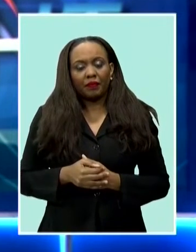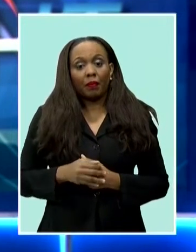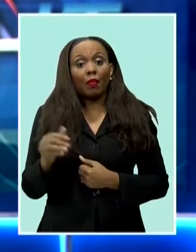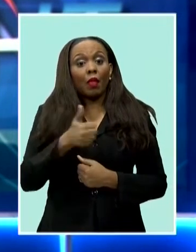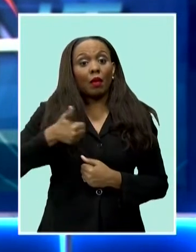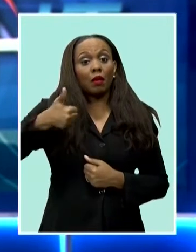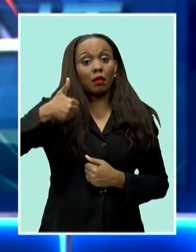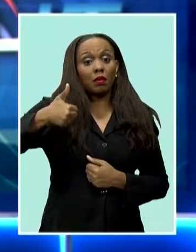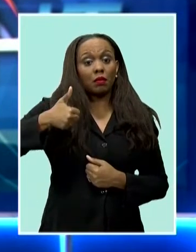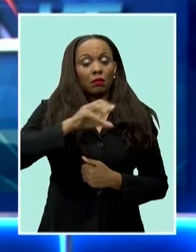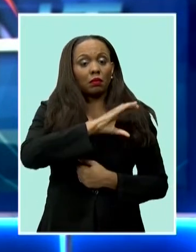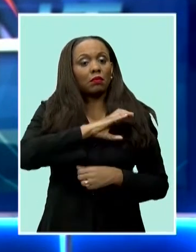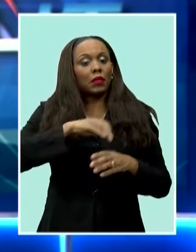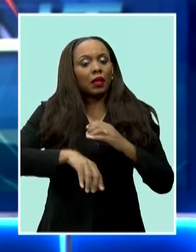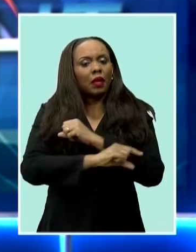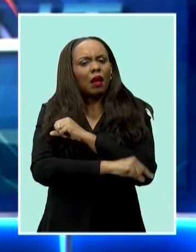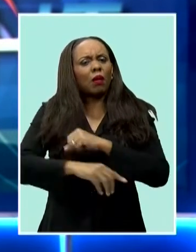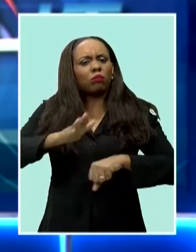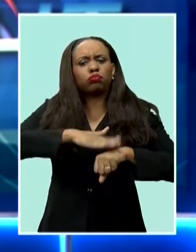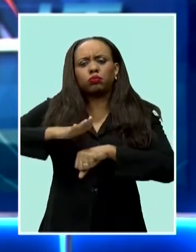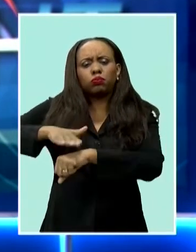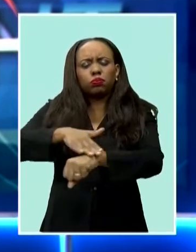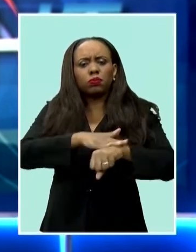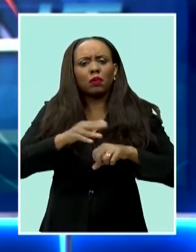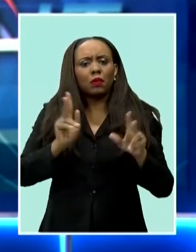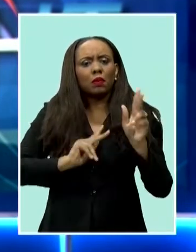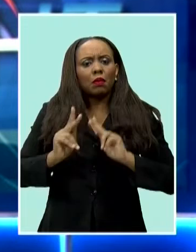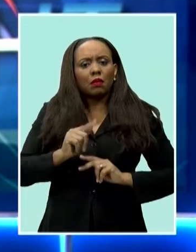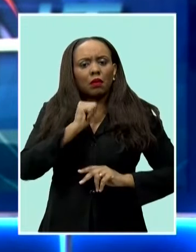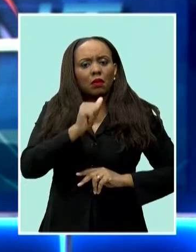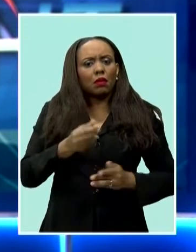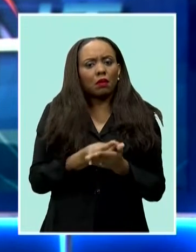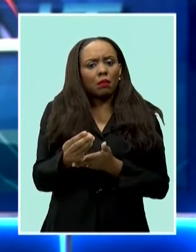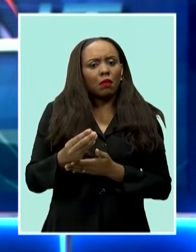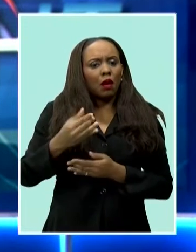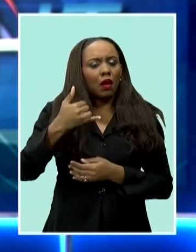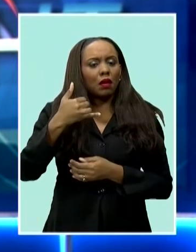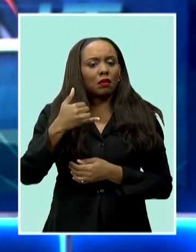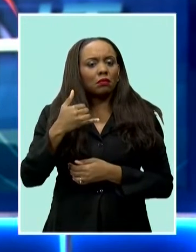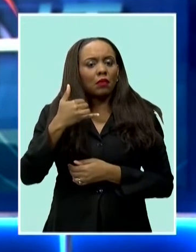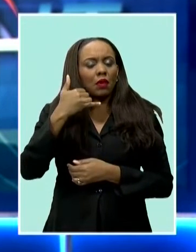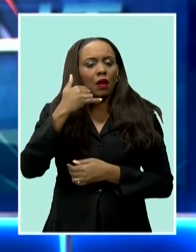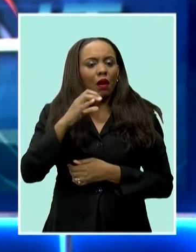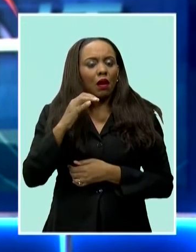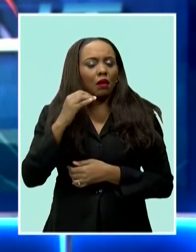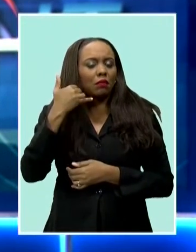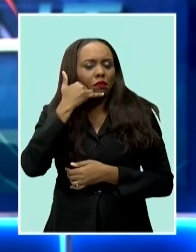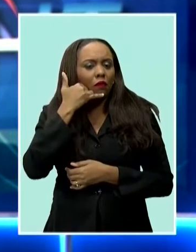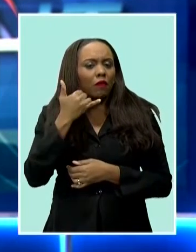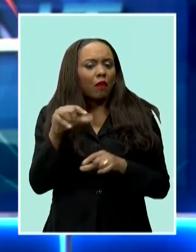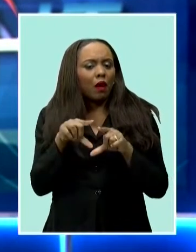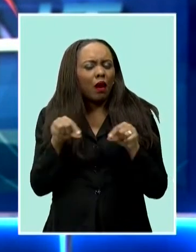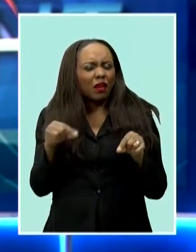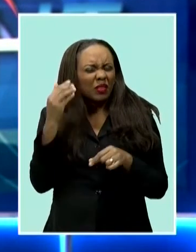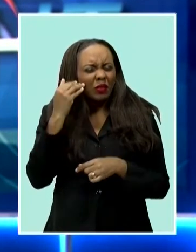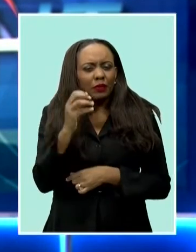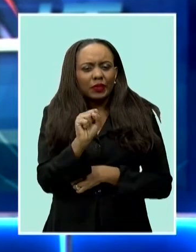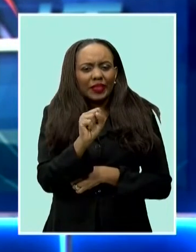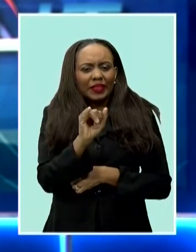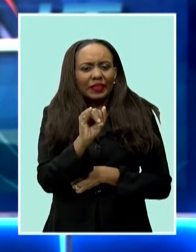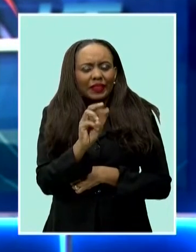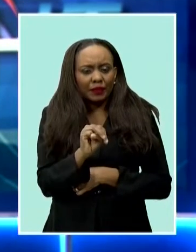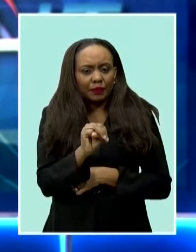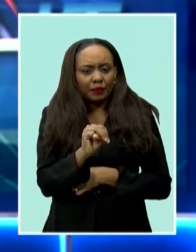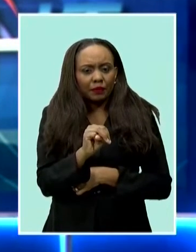is warning residents against purchasing mobile SIM cards and handing them over to other people. They have been warned that if